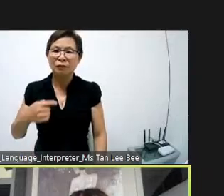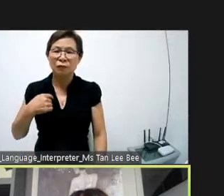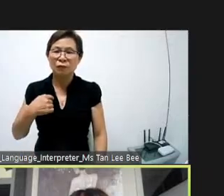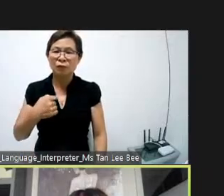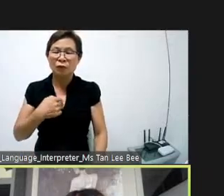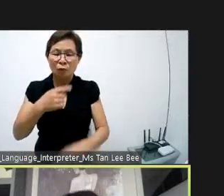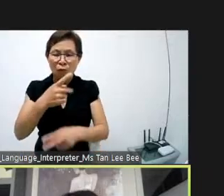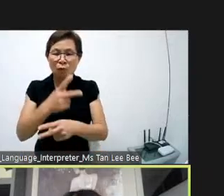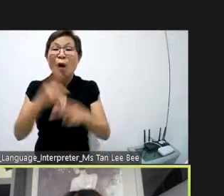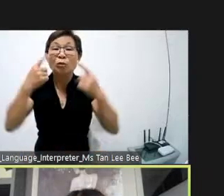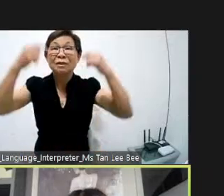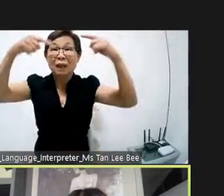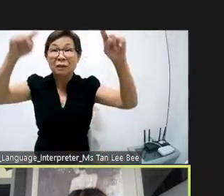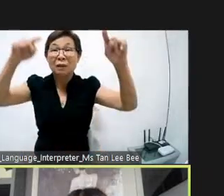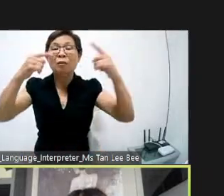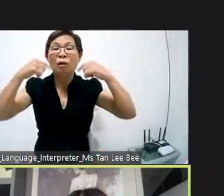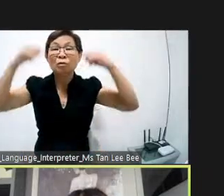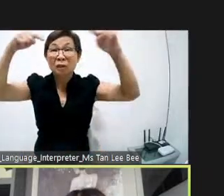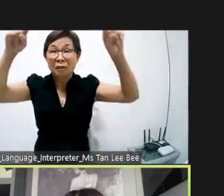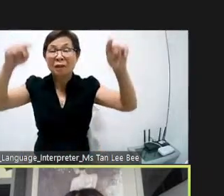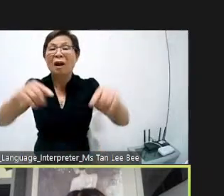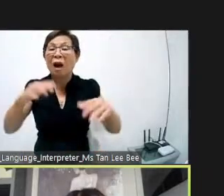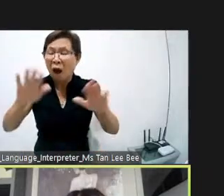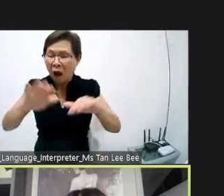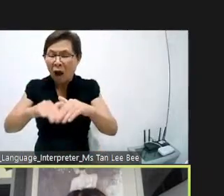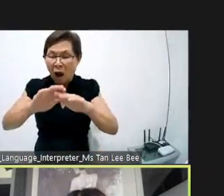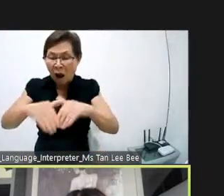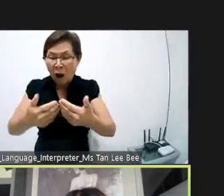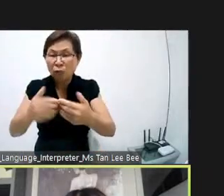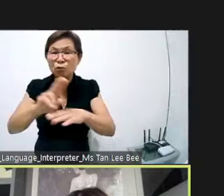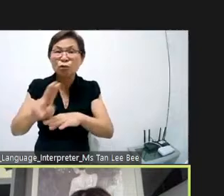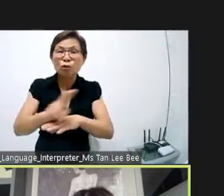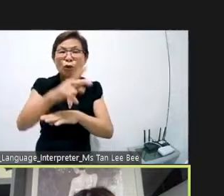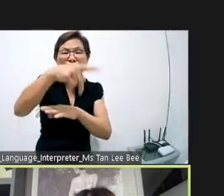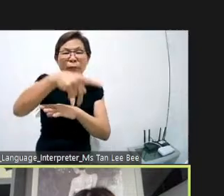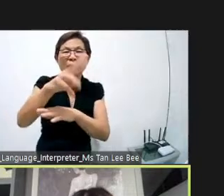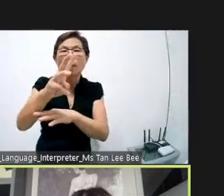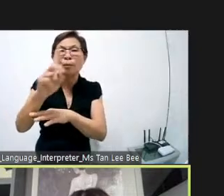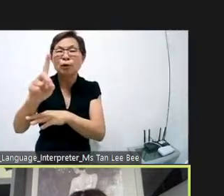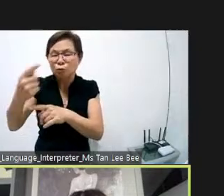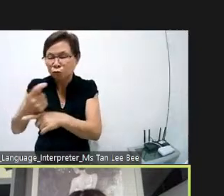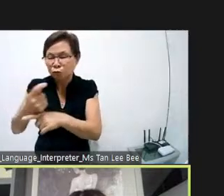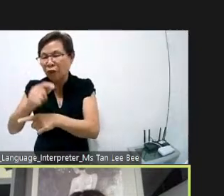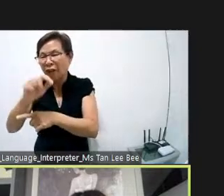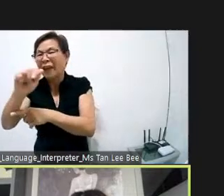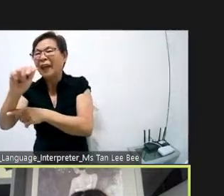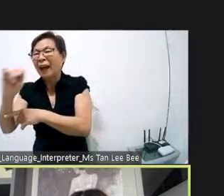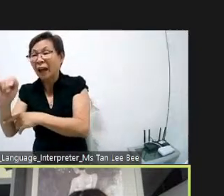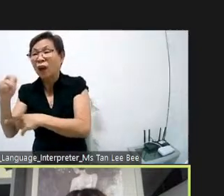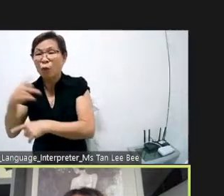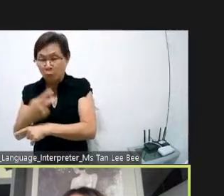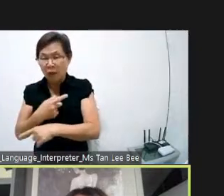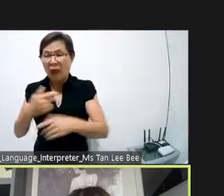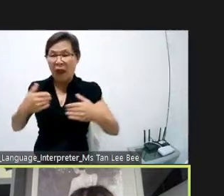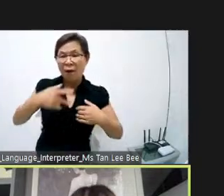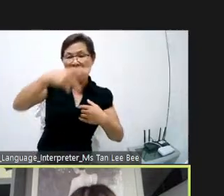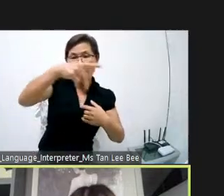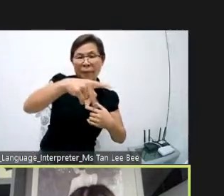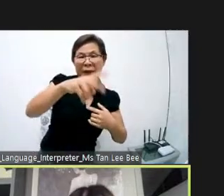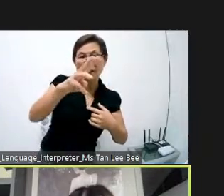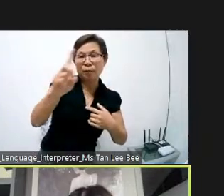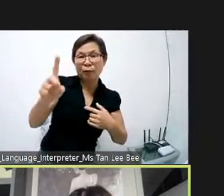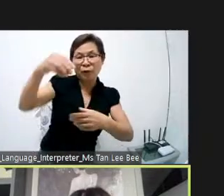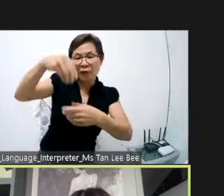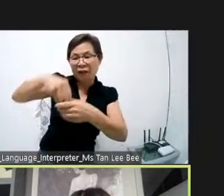success factor that how can we utilize the ability of PWD to training AI is we have PWD in our core